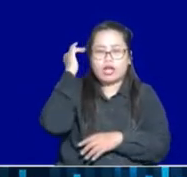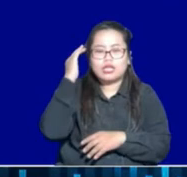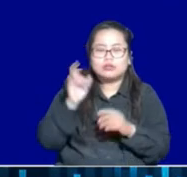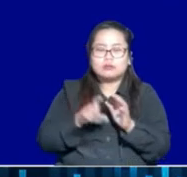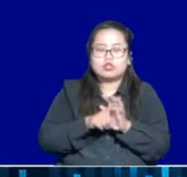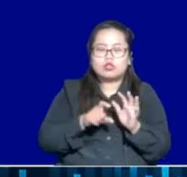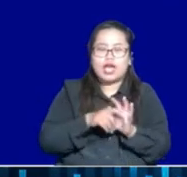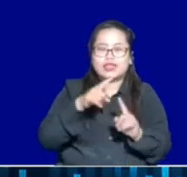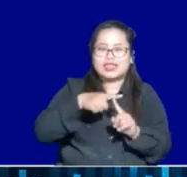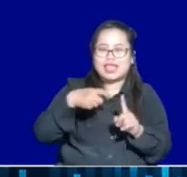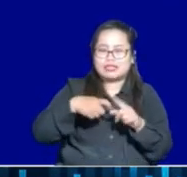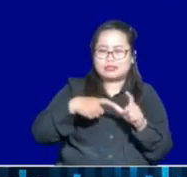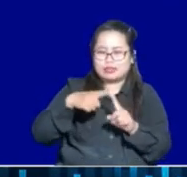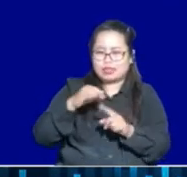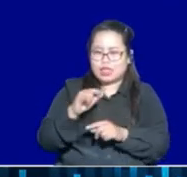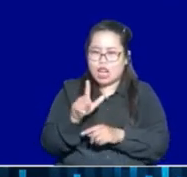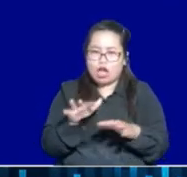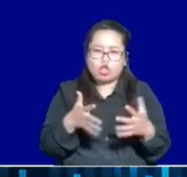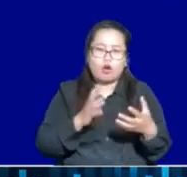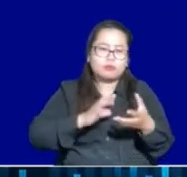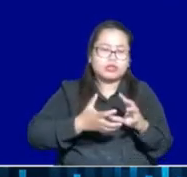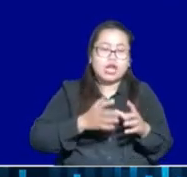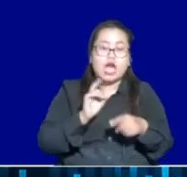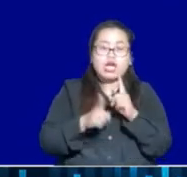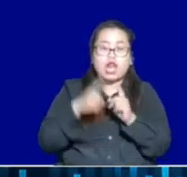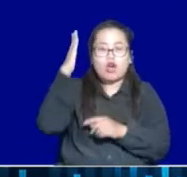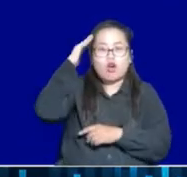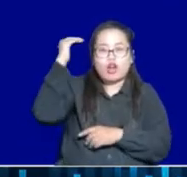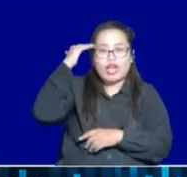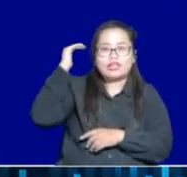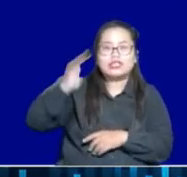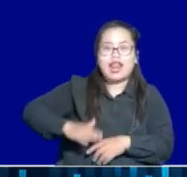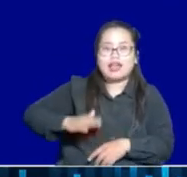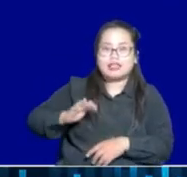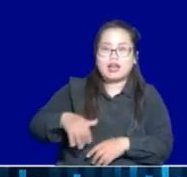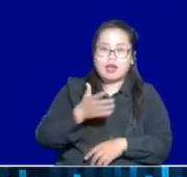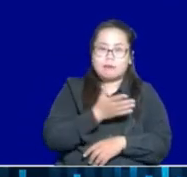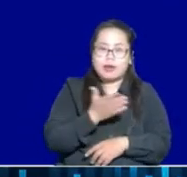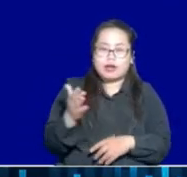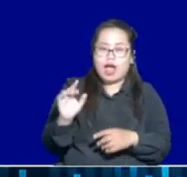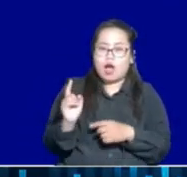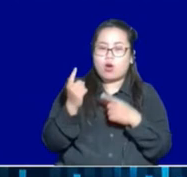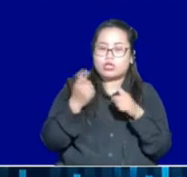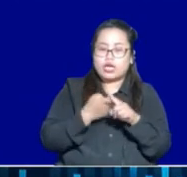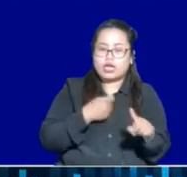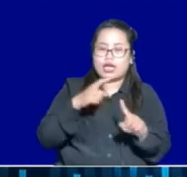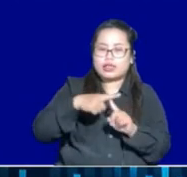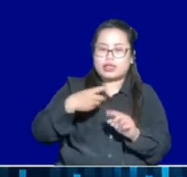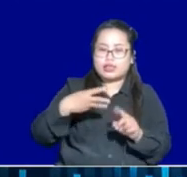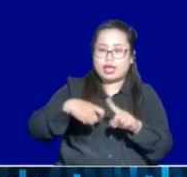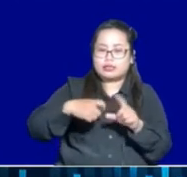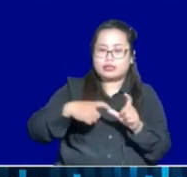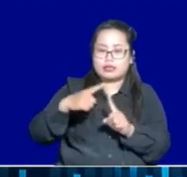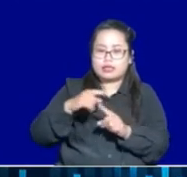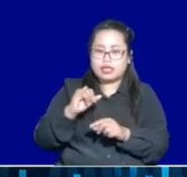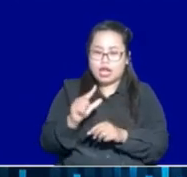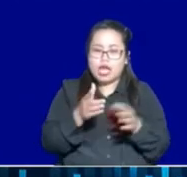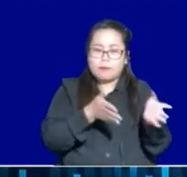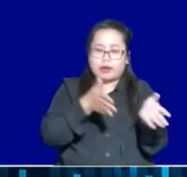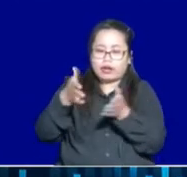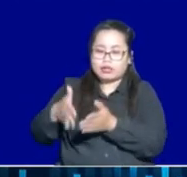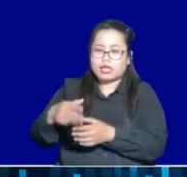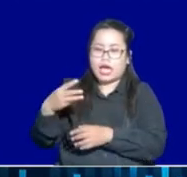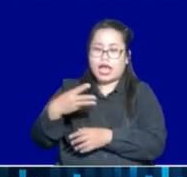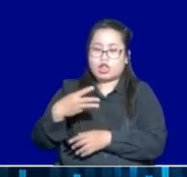South Korea got early on into textiles and then moved into electronics and then machinery. And in that process,